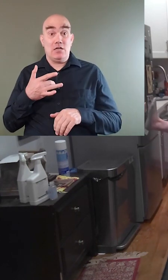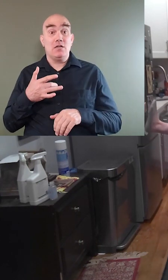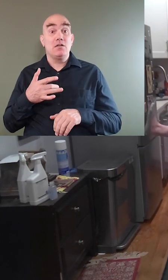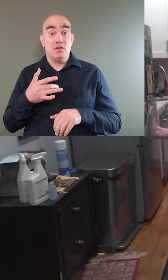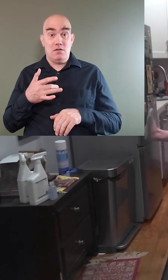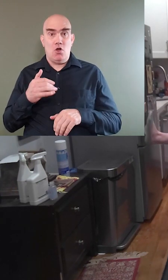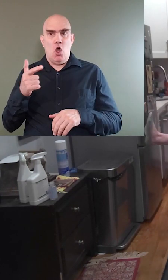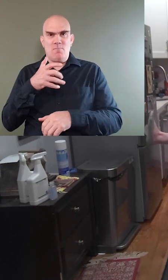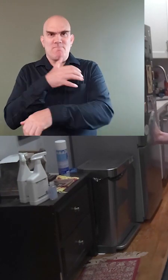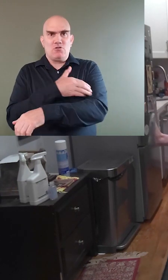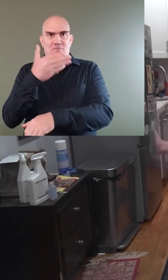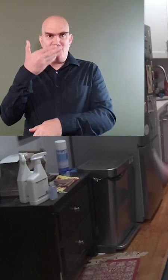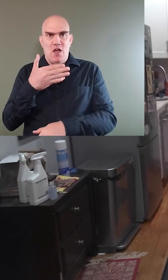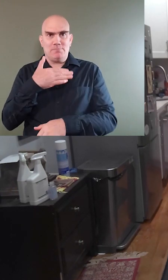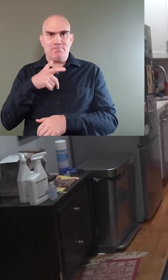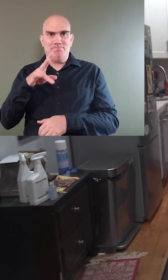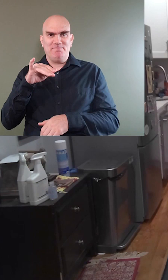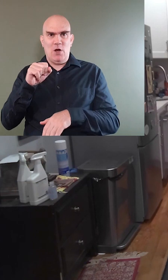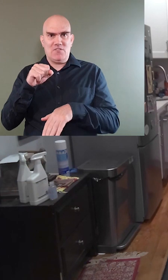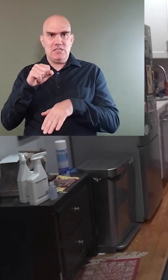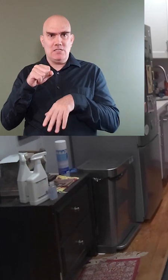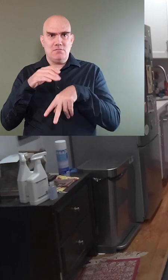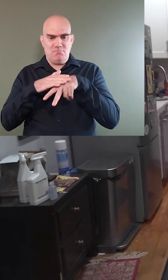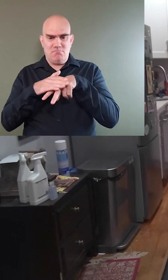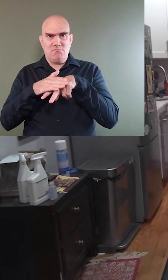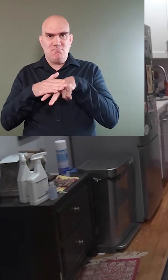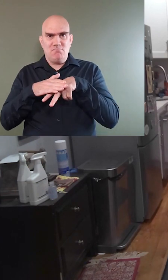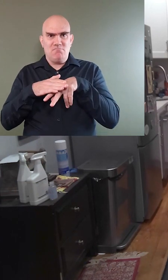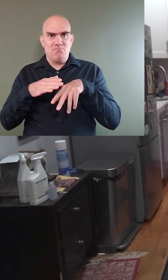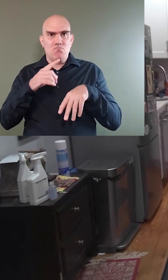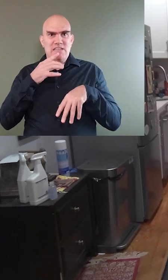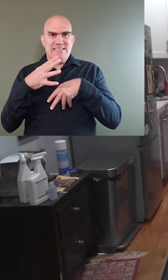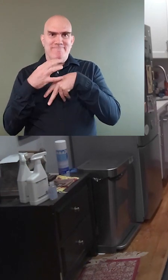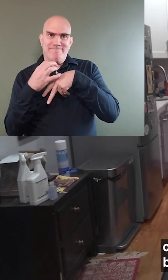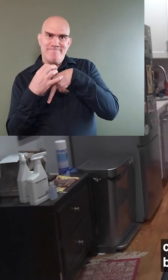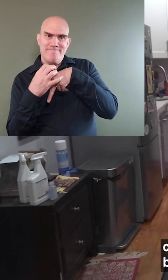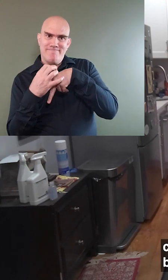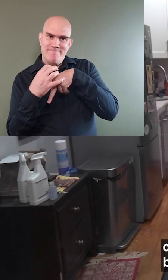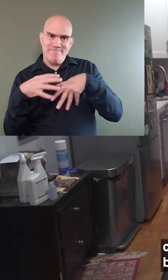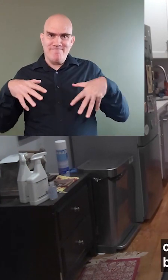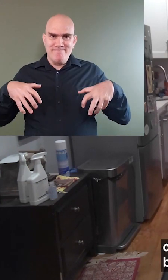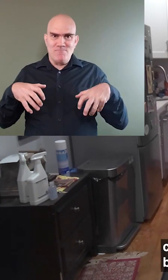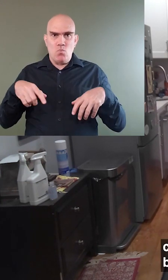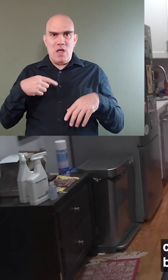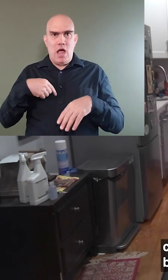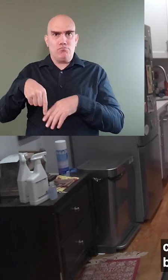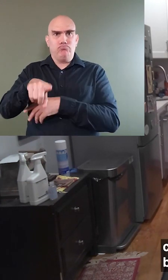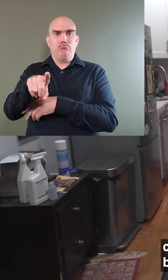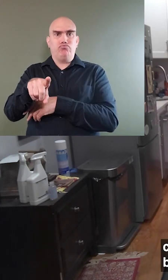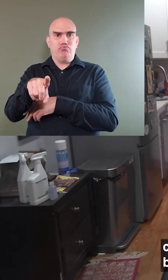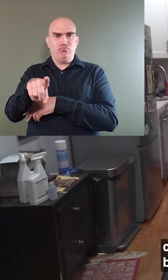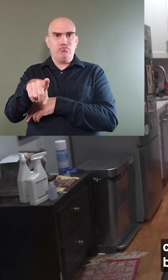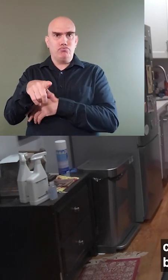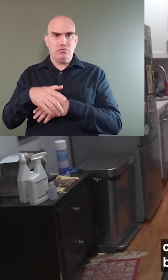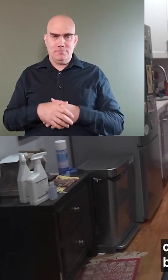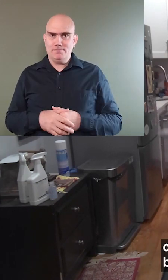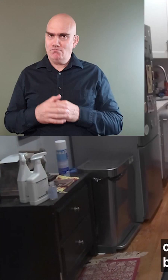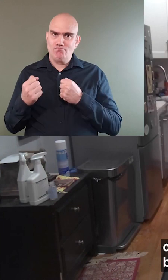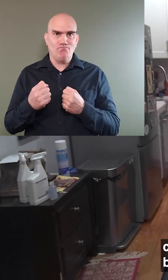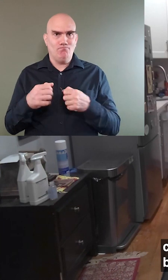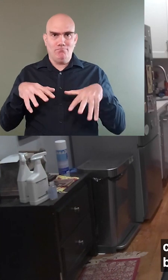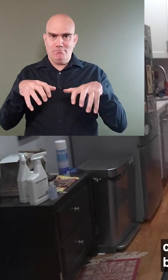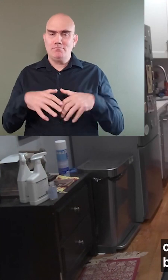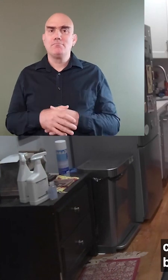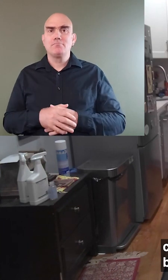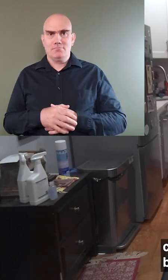feel all of these muscles in the front of my pelvis contract so strong when I bring that